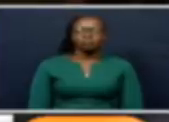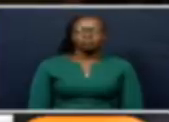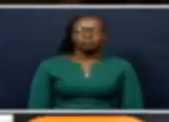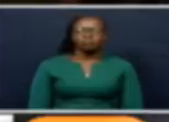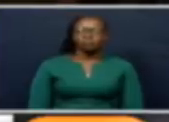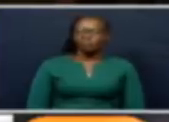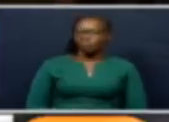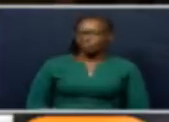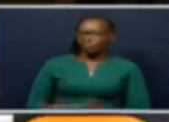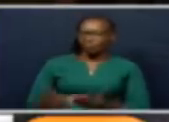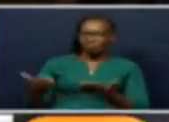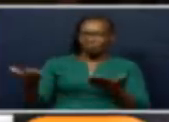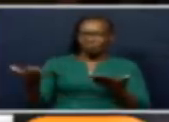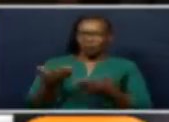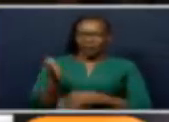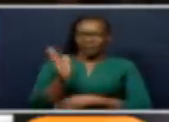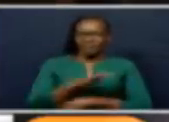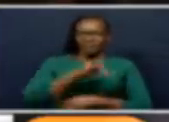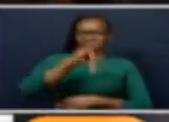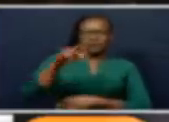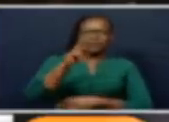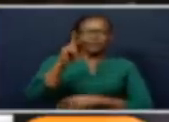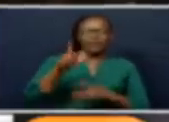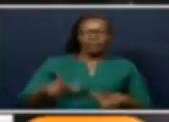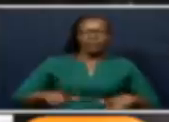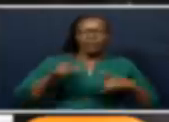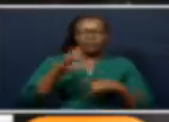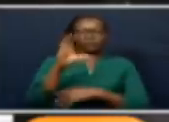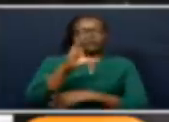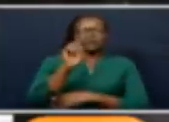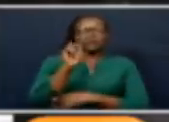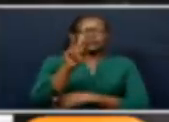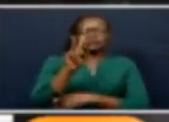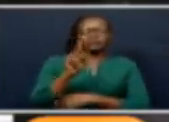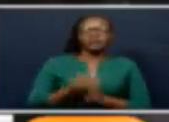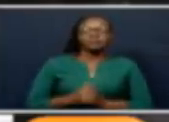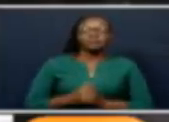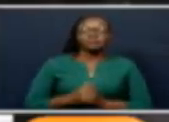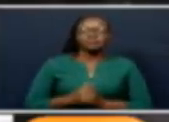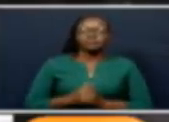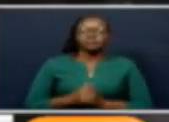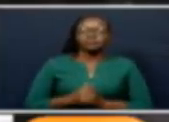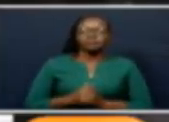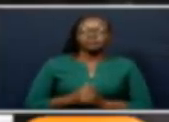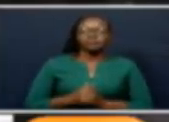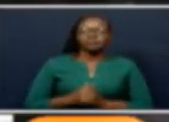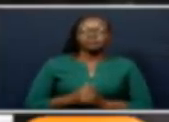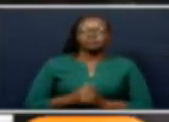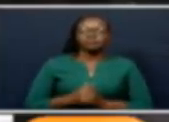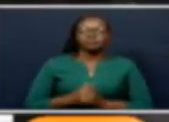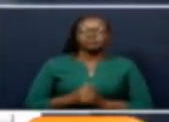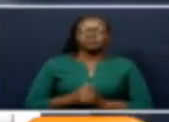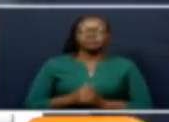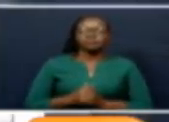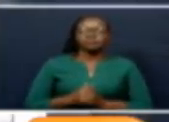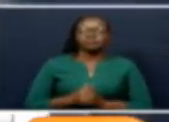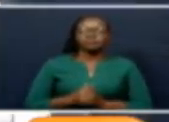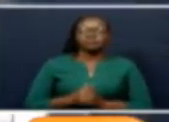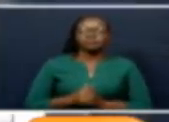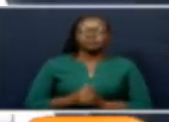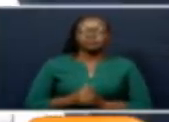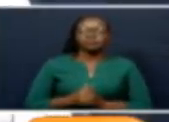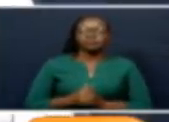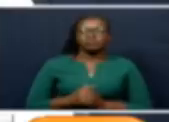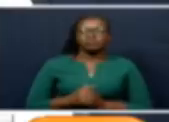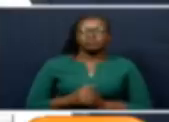And welcome back to Jeff Kwenange live on Citizen Television. Where are we? Is that it? Okay, there we go. Sorry about that, Monica. Okay,